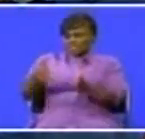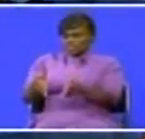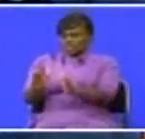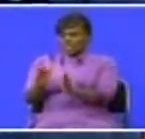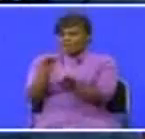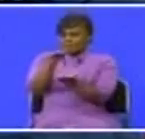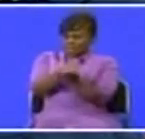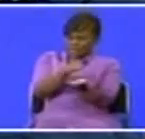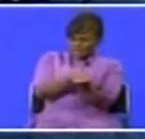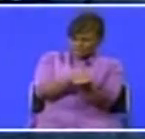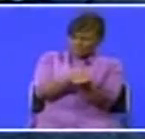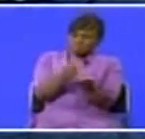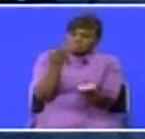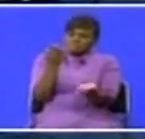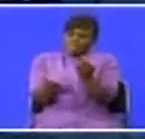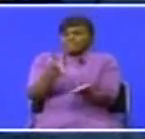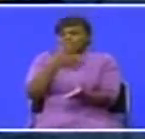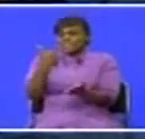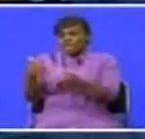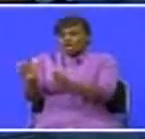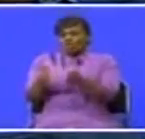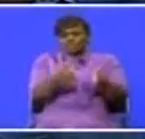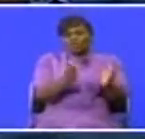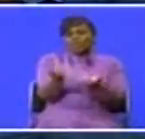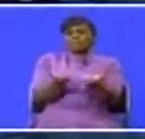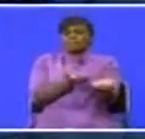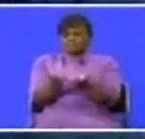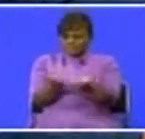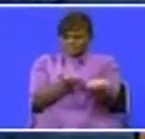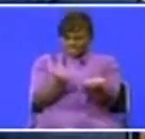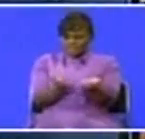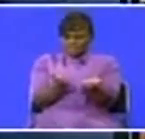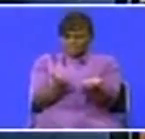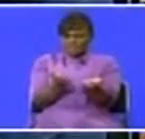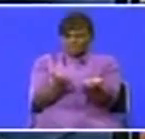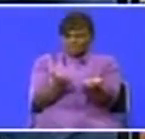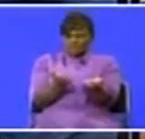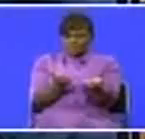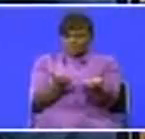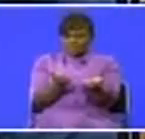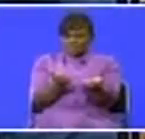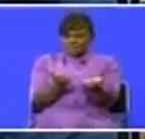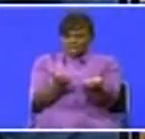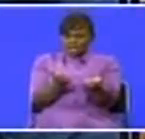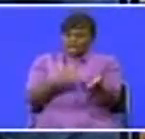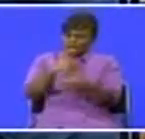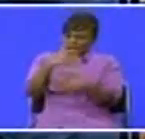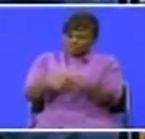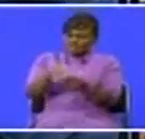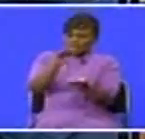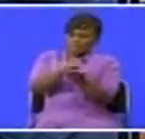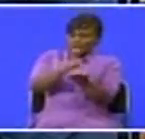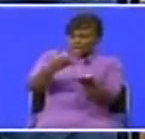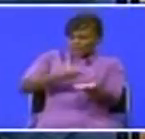for bankruptcy that may be a better option for some businesses facing hard times. So after a bank has been placed